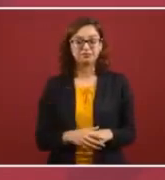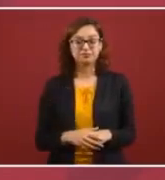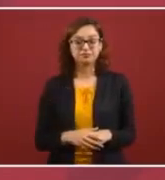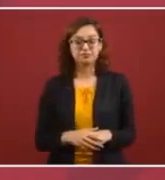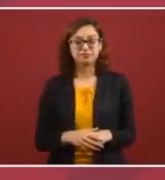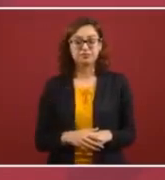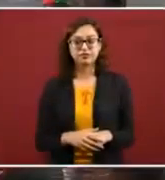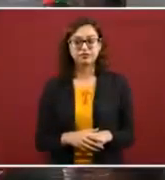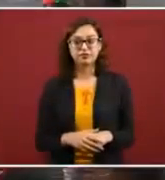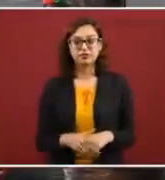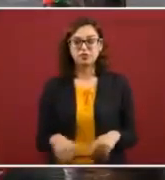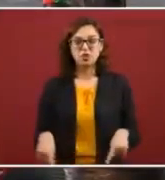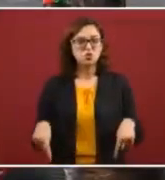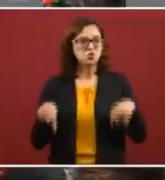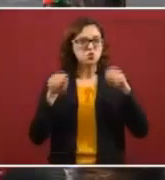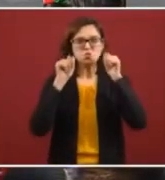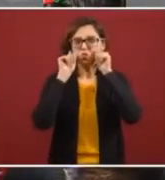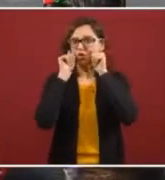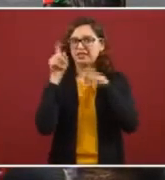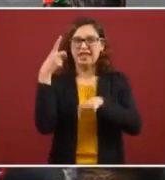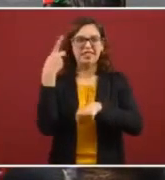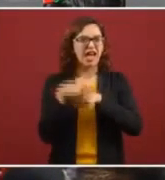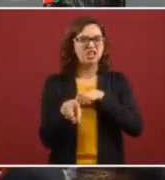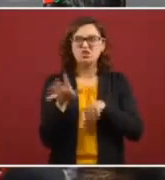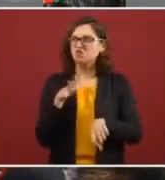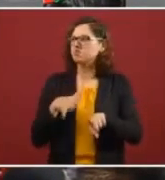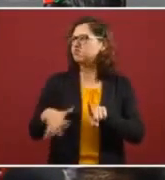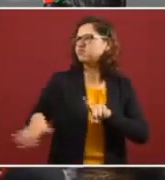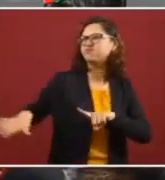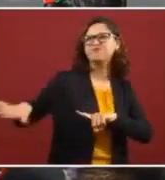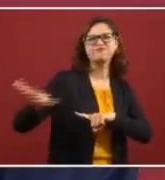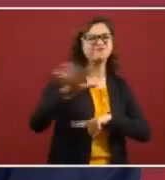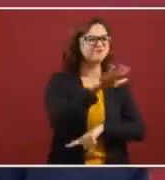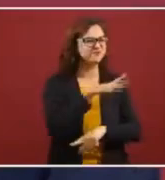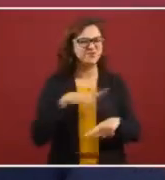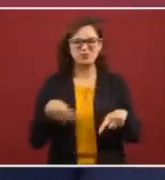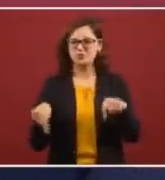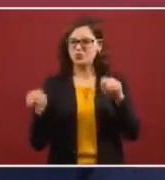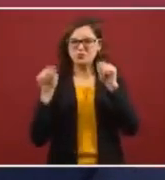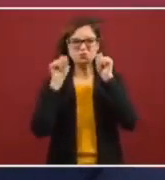even if there were collateral damage,